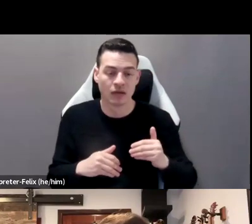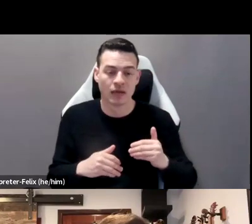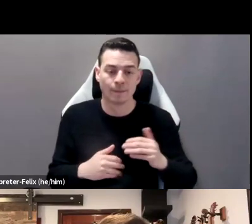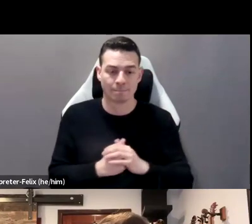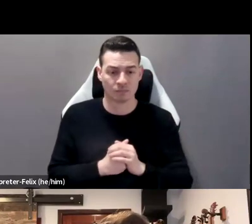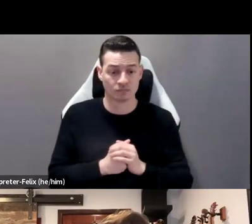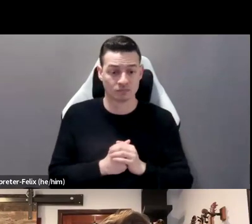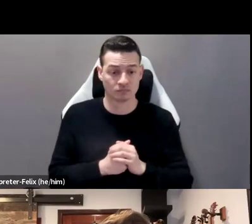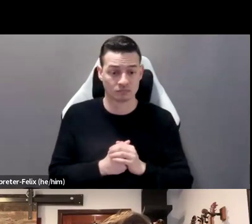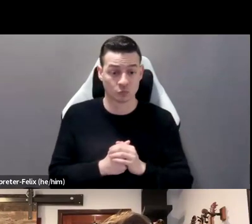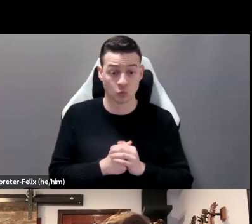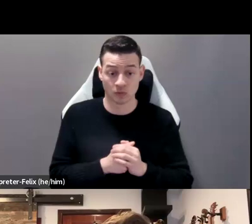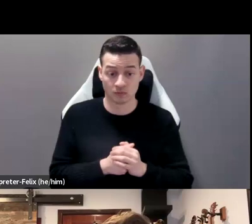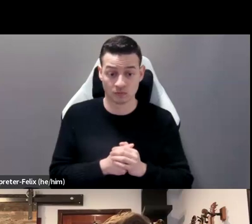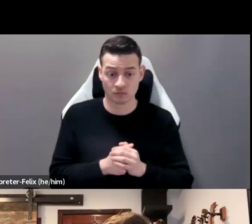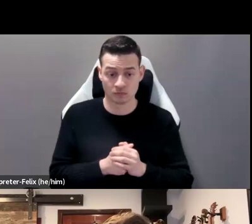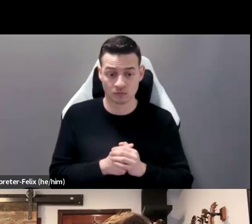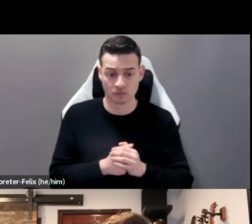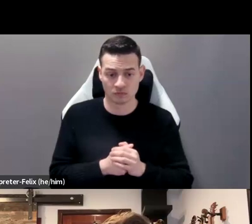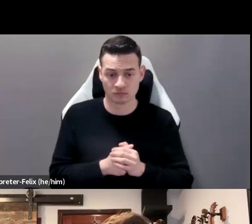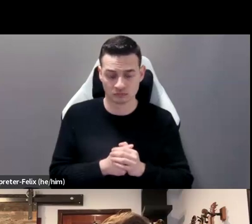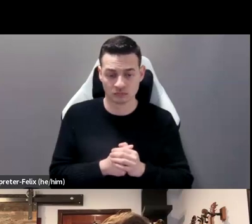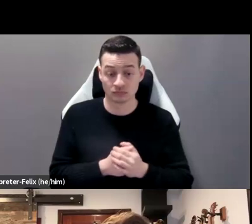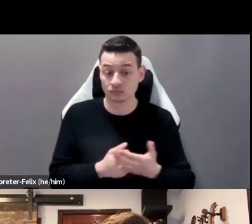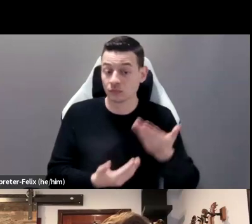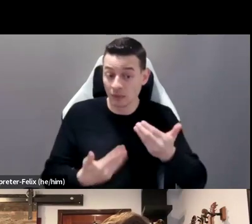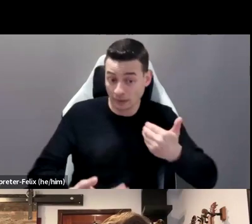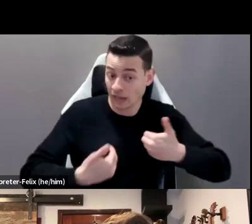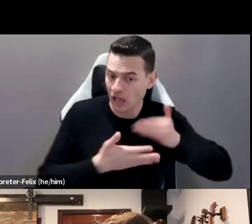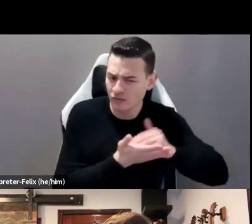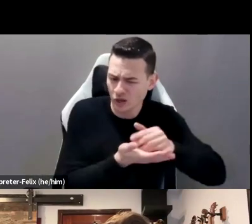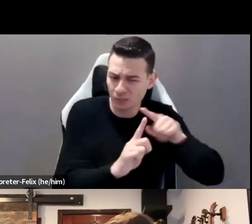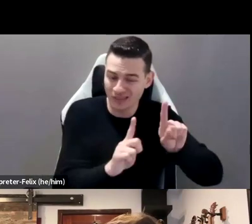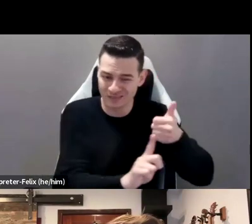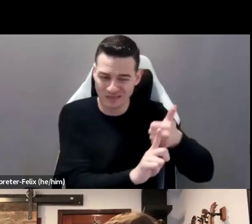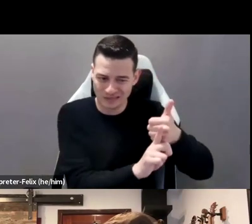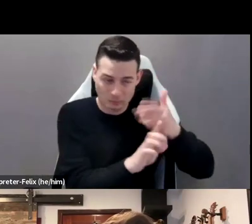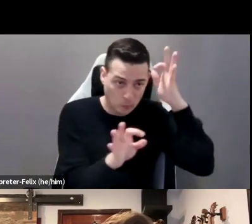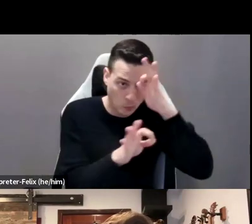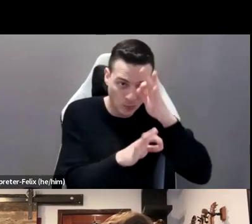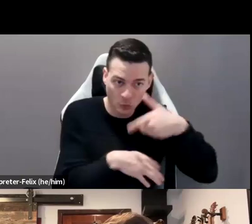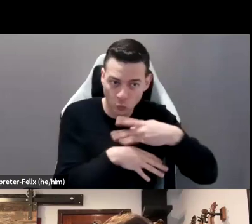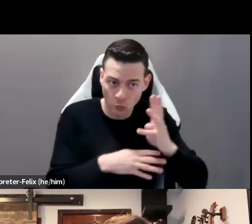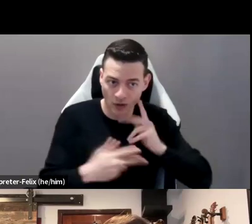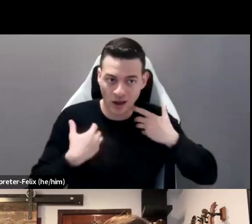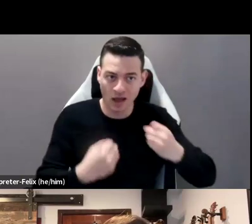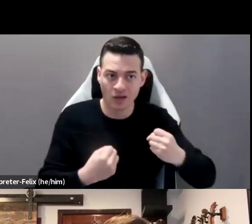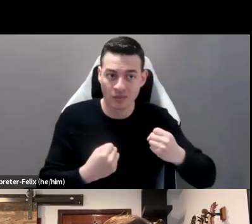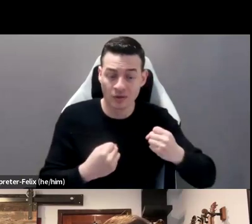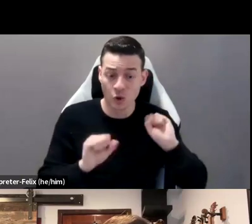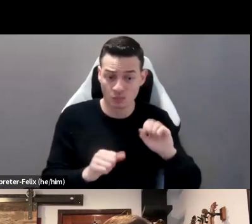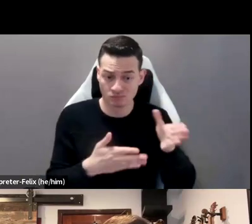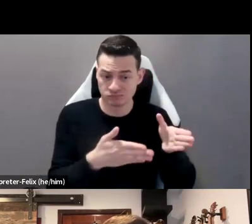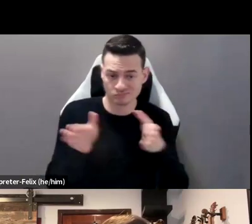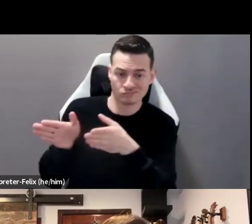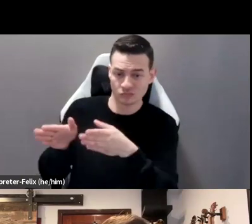or queer identified themselves, but able to provide resources and care that is tailored and welcoming. And